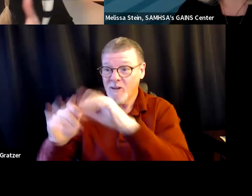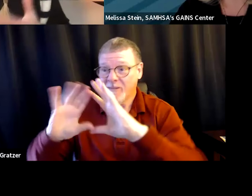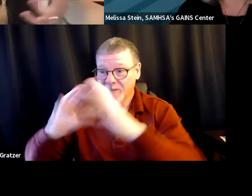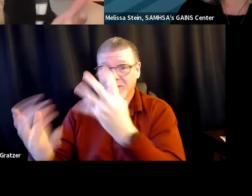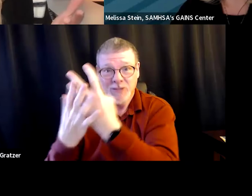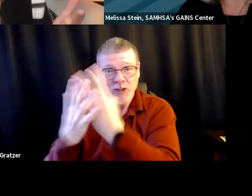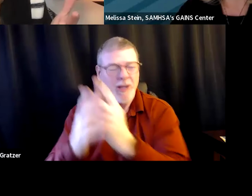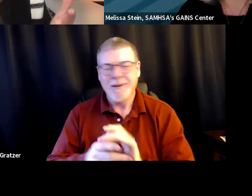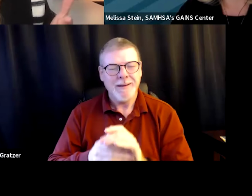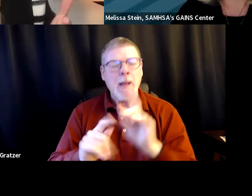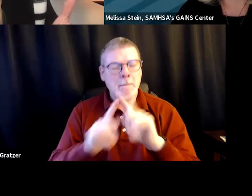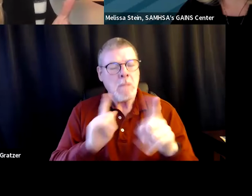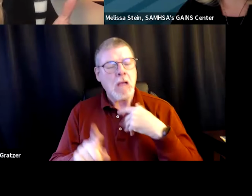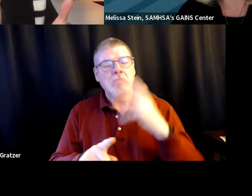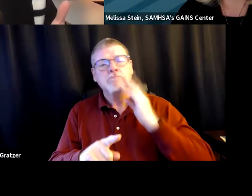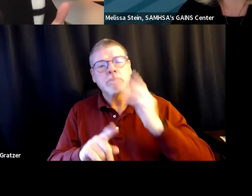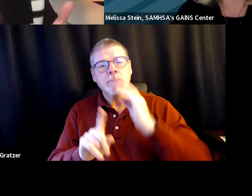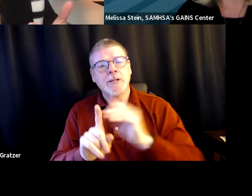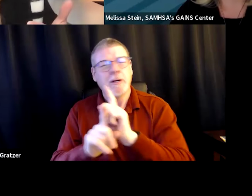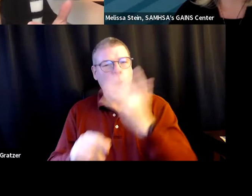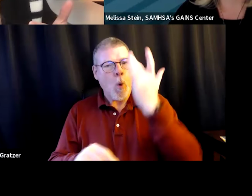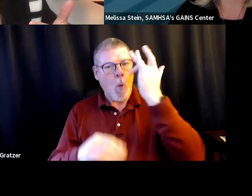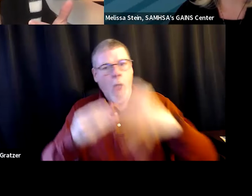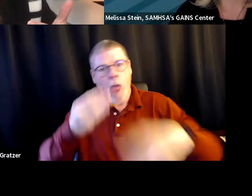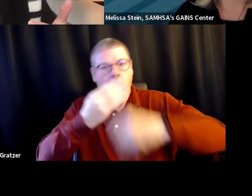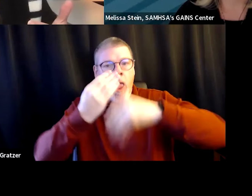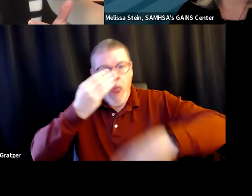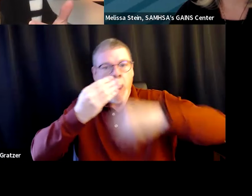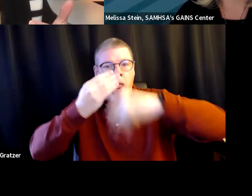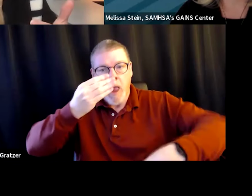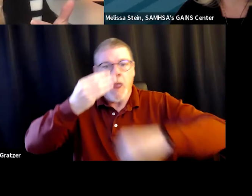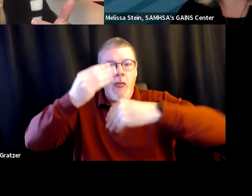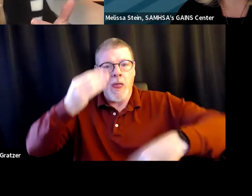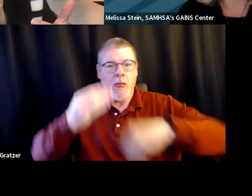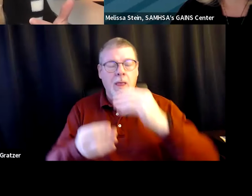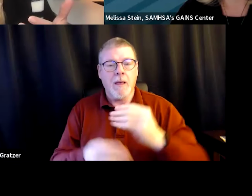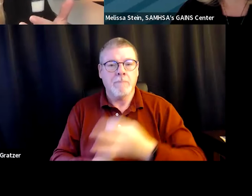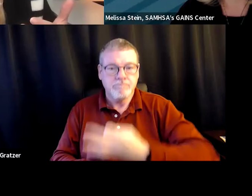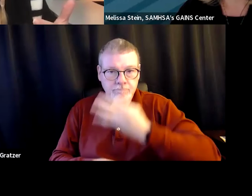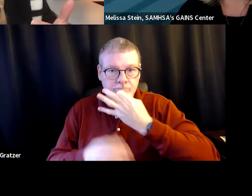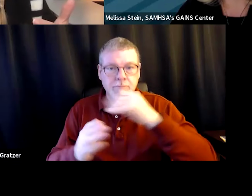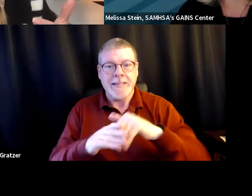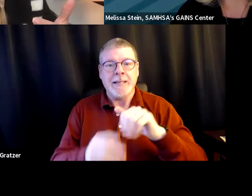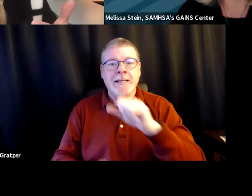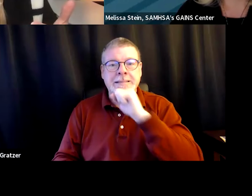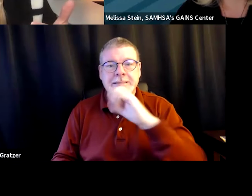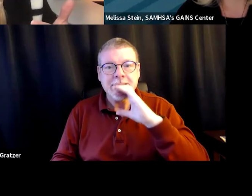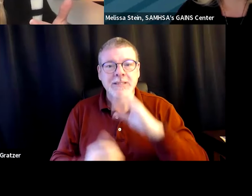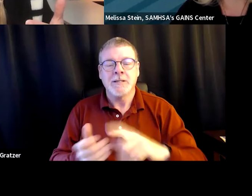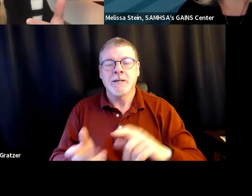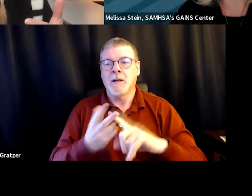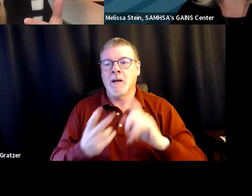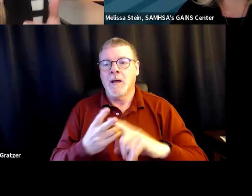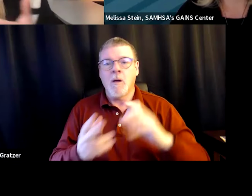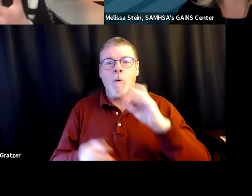you know, professional experience. Why should we also be asking them now to be experts in gerontology or geriatric, you